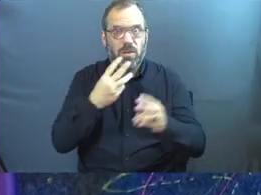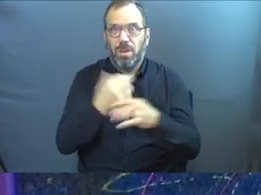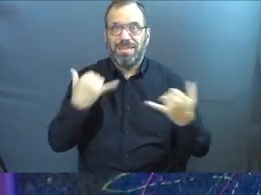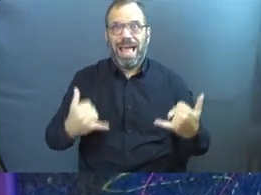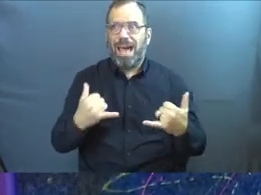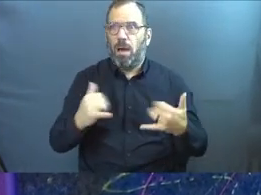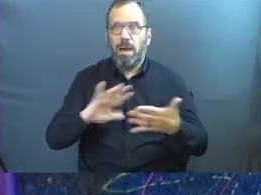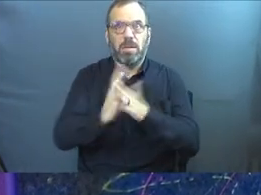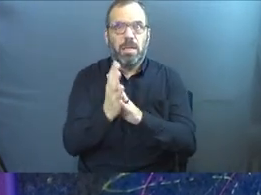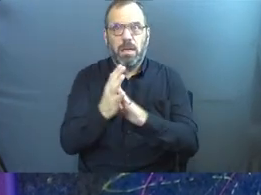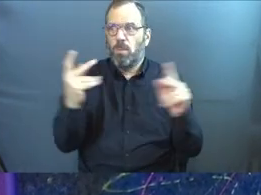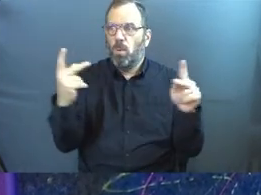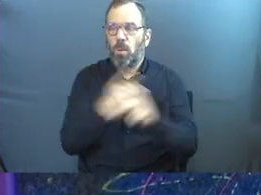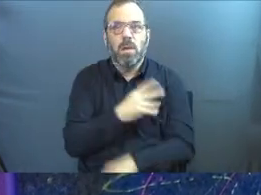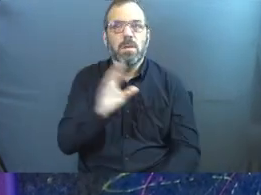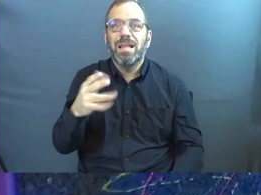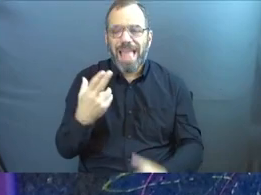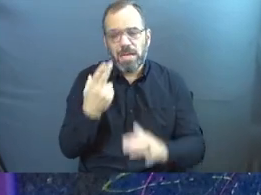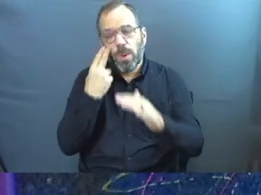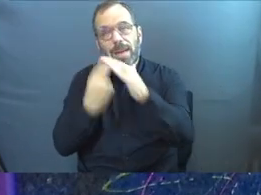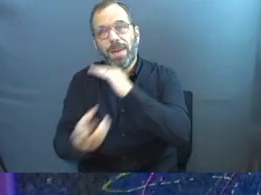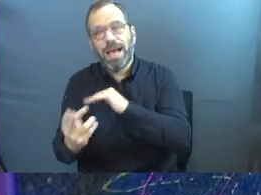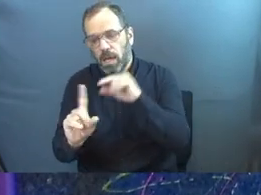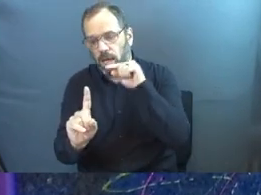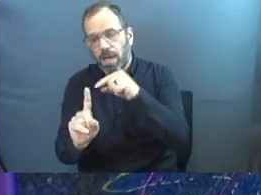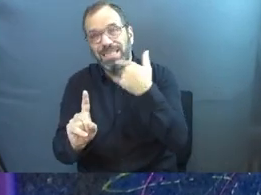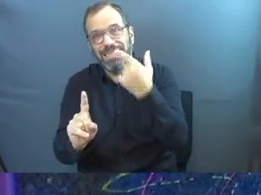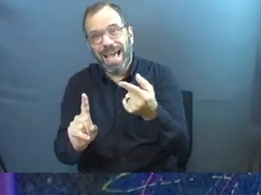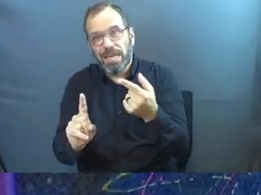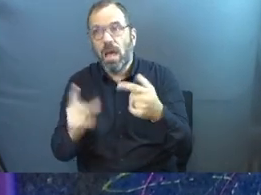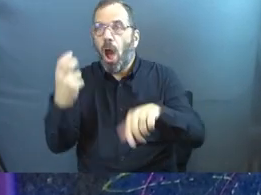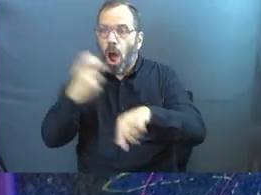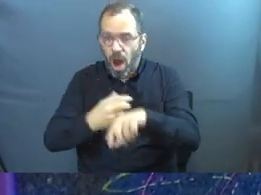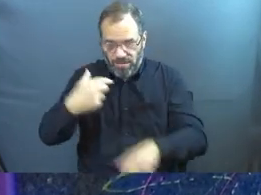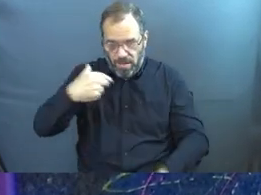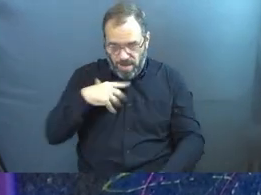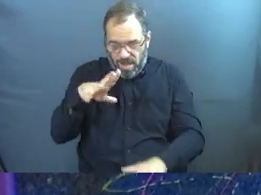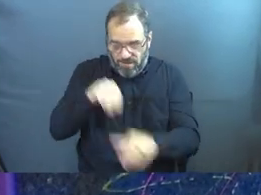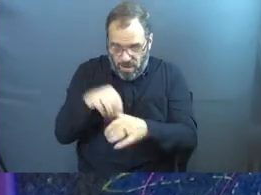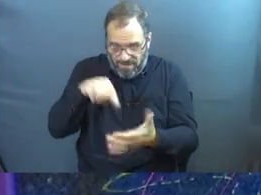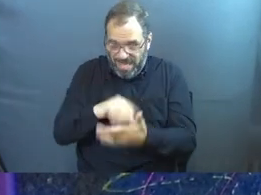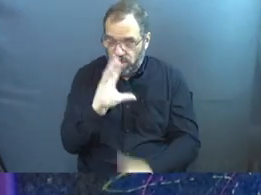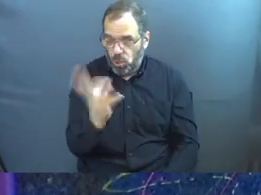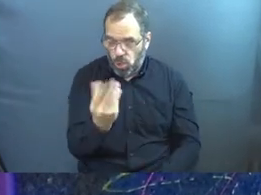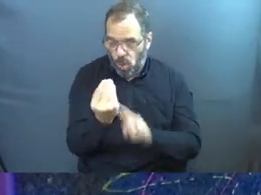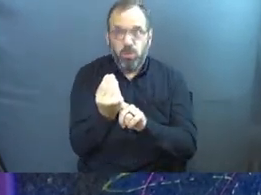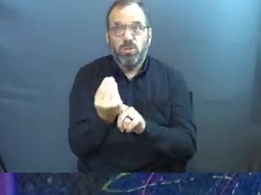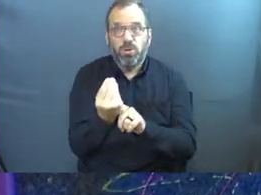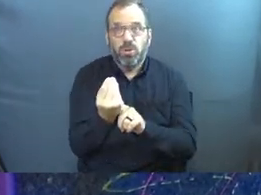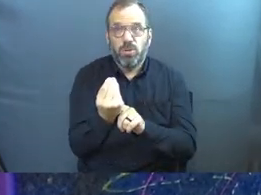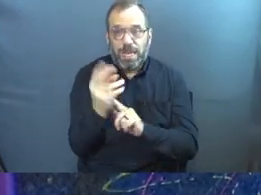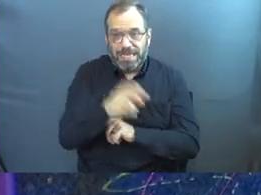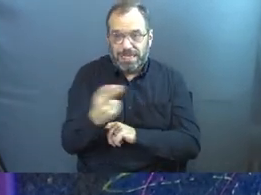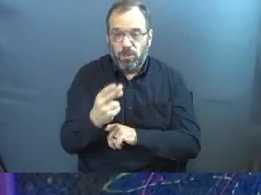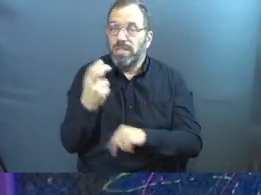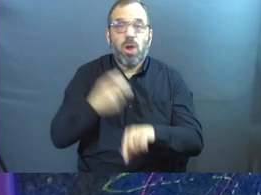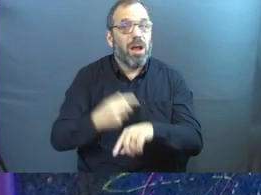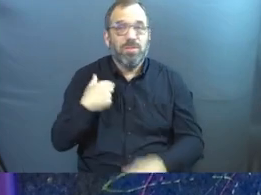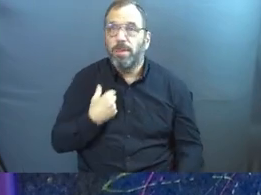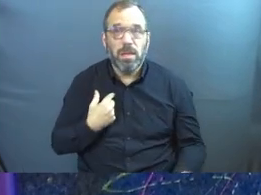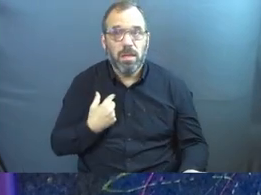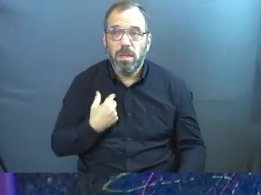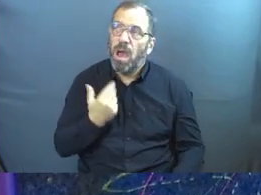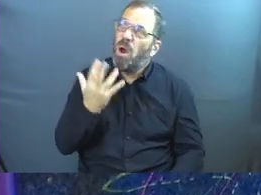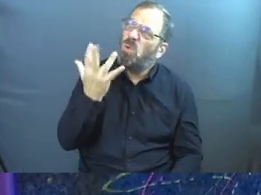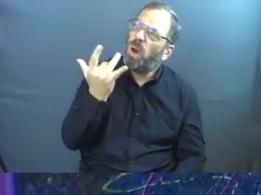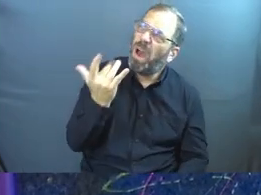how it's gotten. This is what Habakkuk is saying. It is difficult for me to be part of this culture right now in its history.